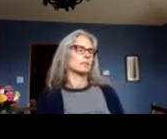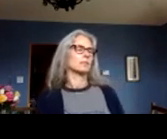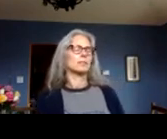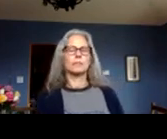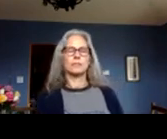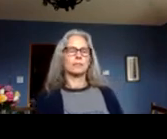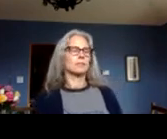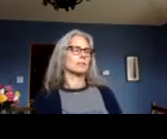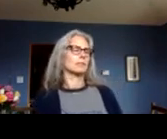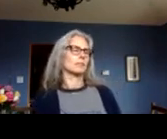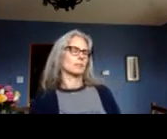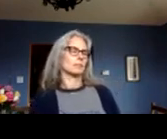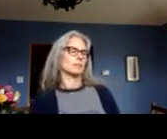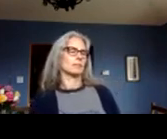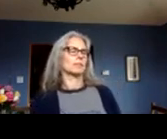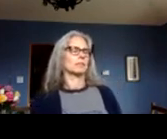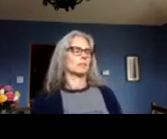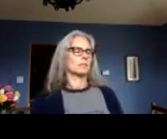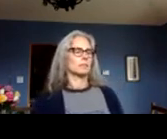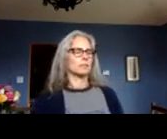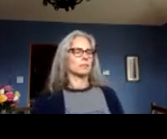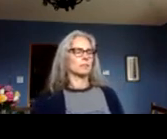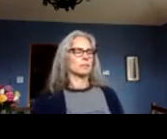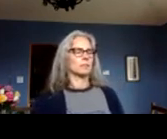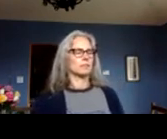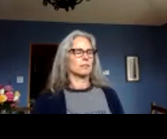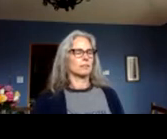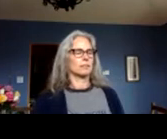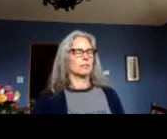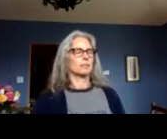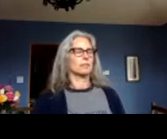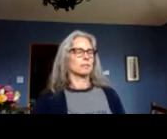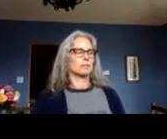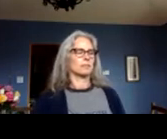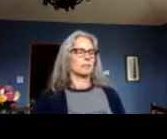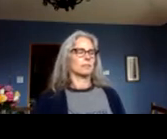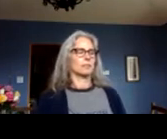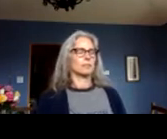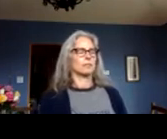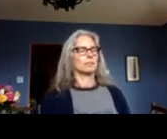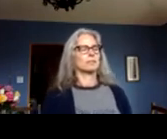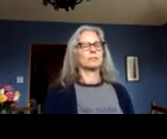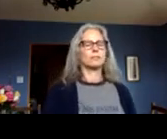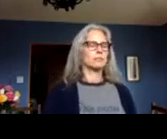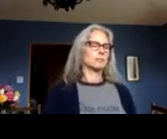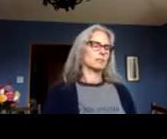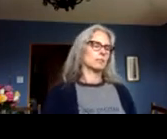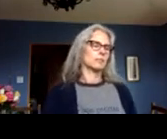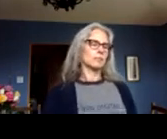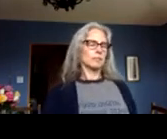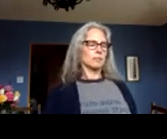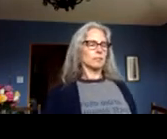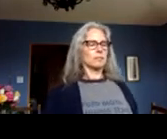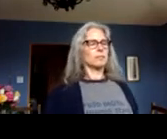smooth. So I would I'd recommend checking that out. You can pull from other classes, but also even like from your own